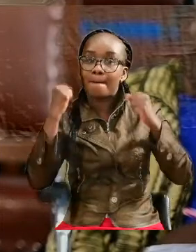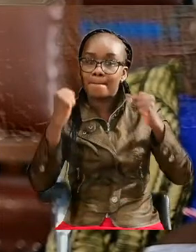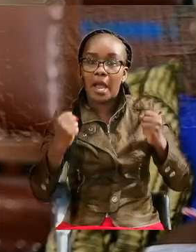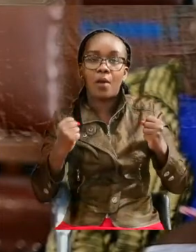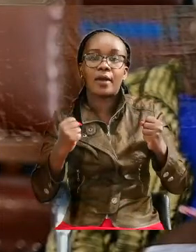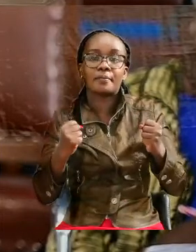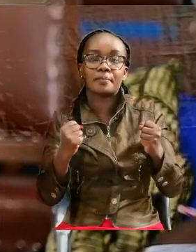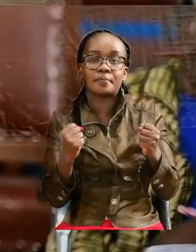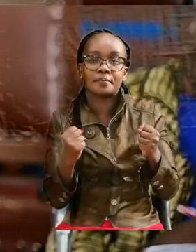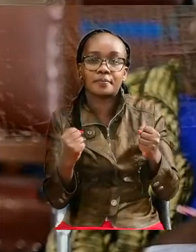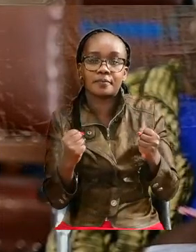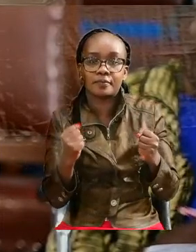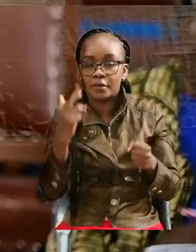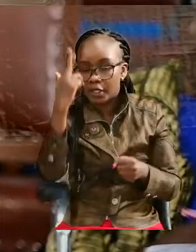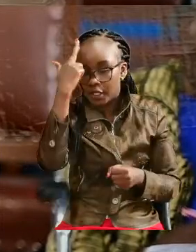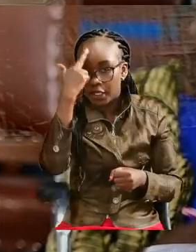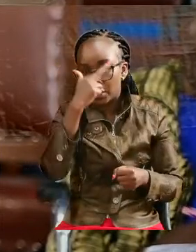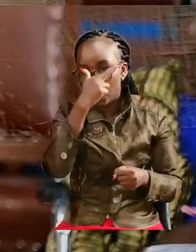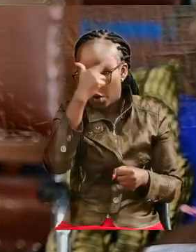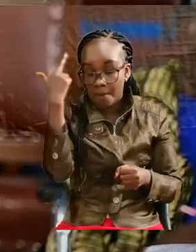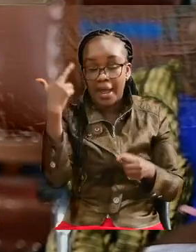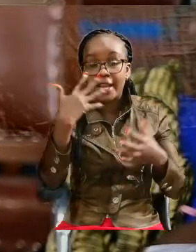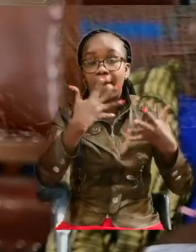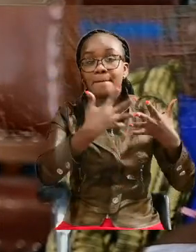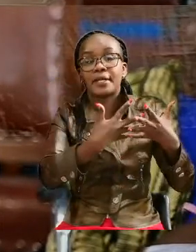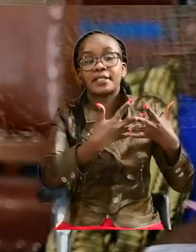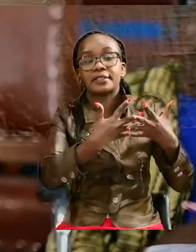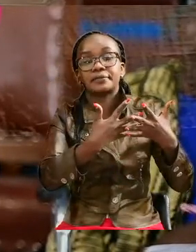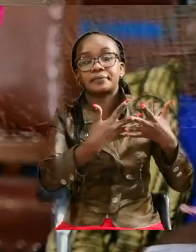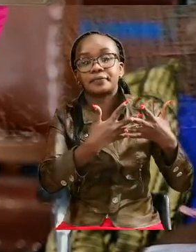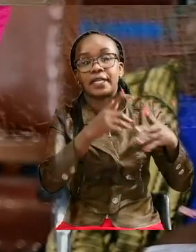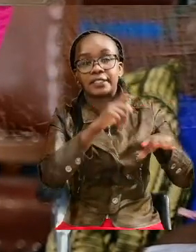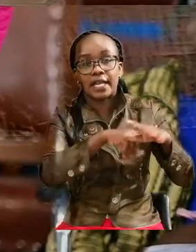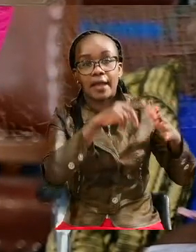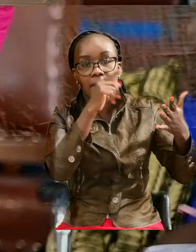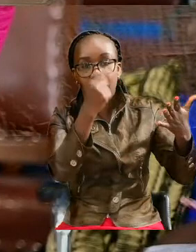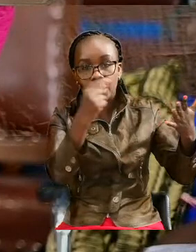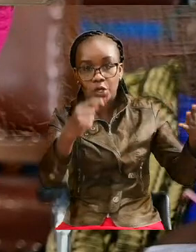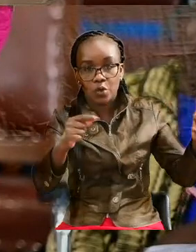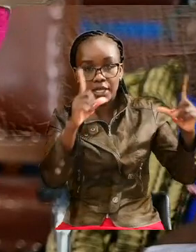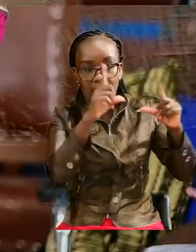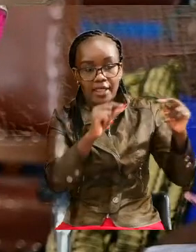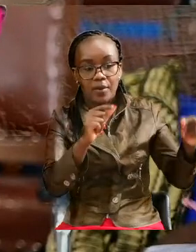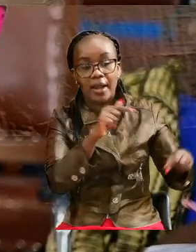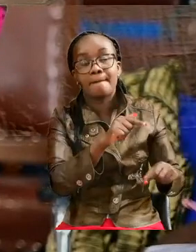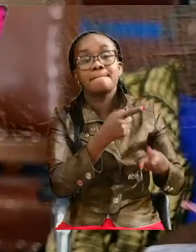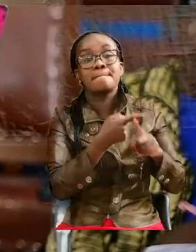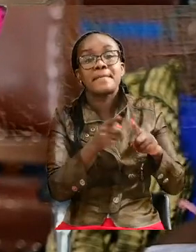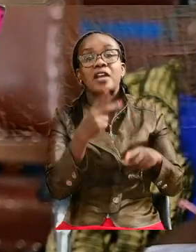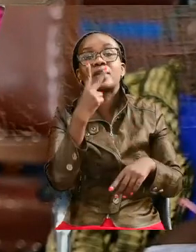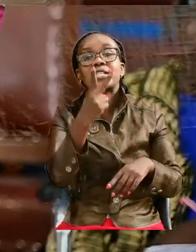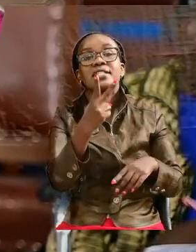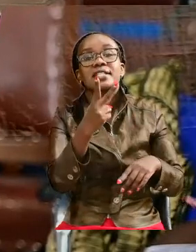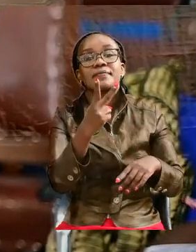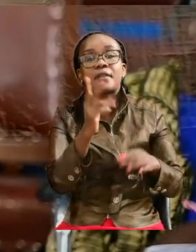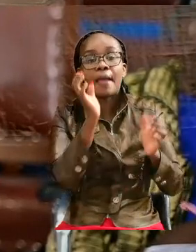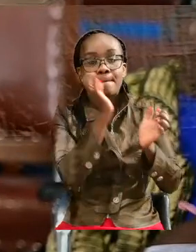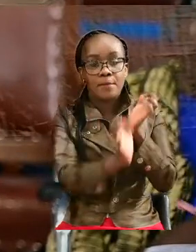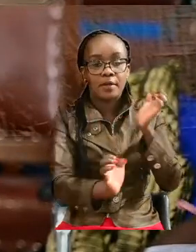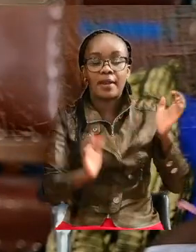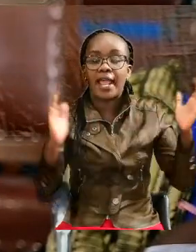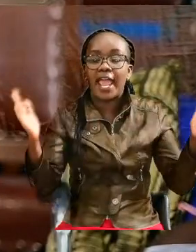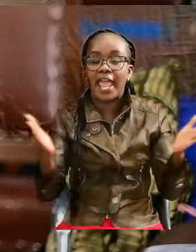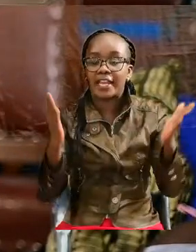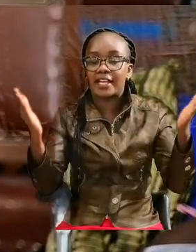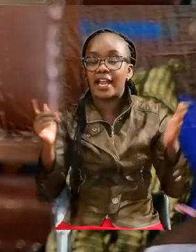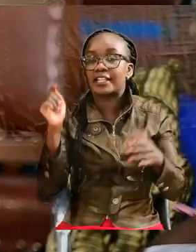in a Roman prison when he wrote these words. But we see him encouraging Timothy, who